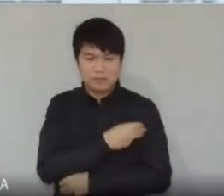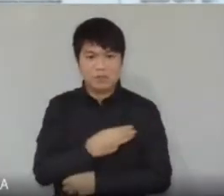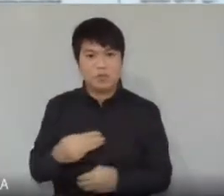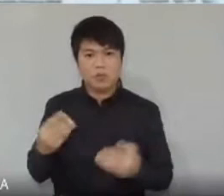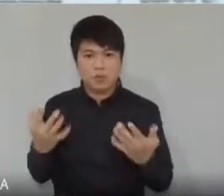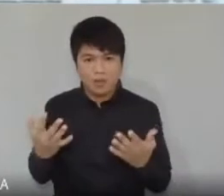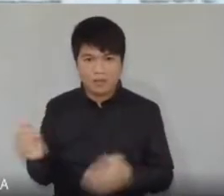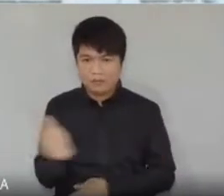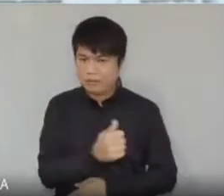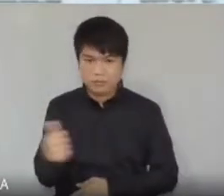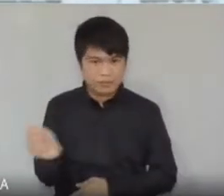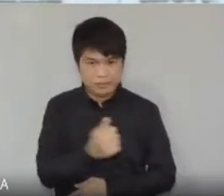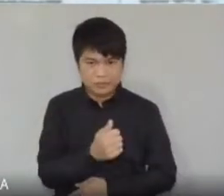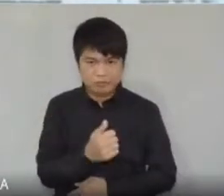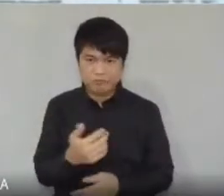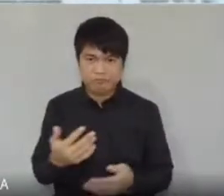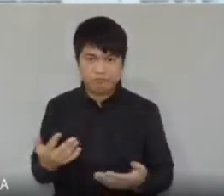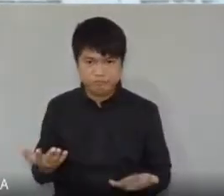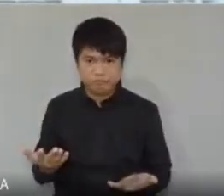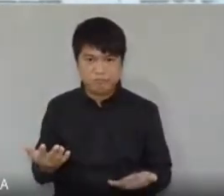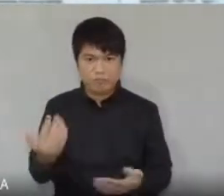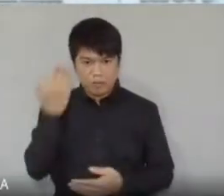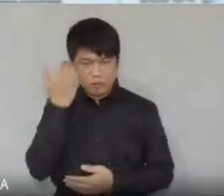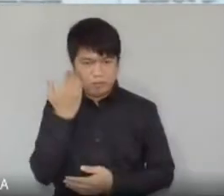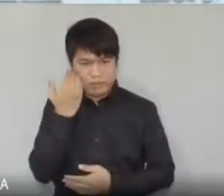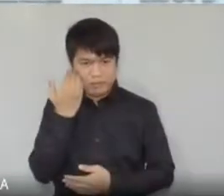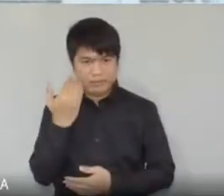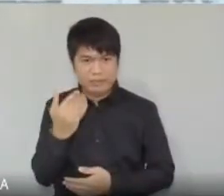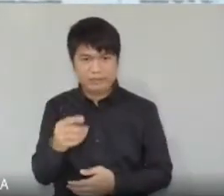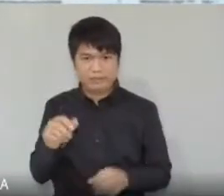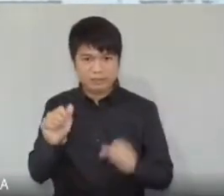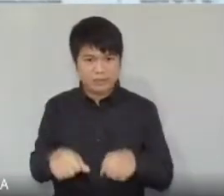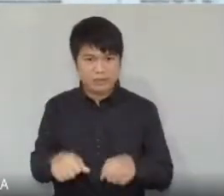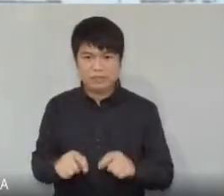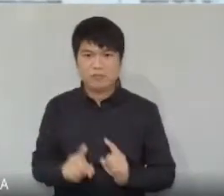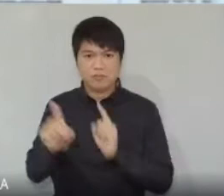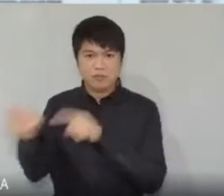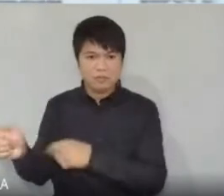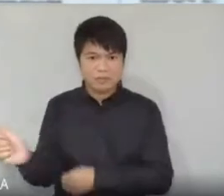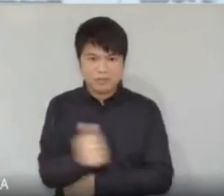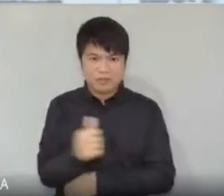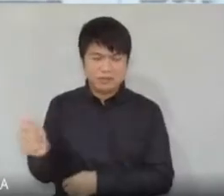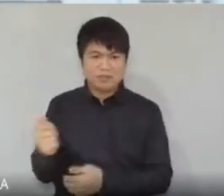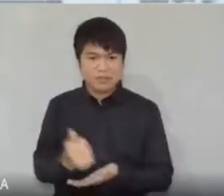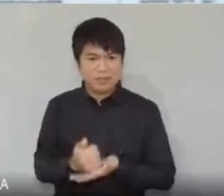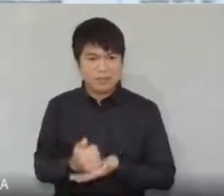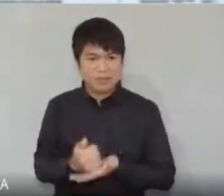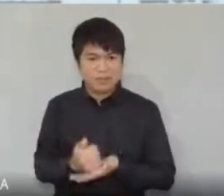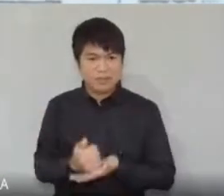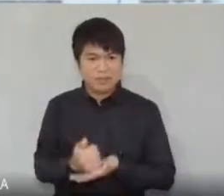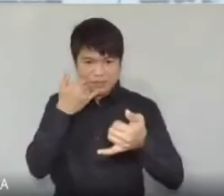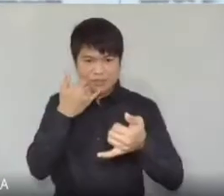who are in work, they will just have to call the telemedicine. Then consultations will be done, or any